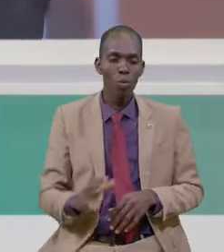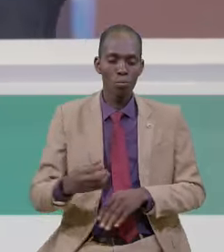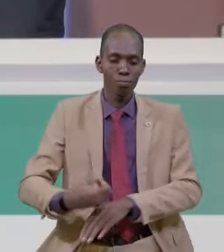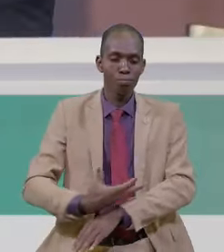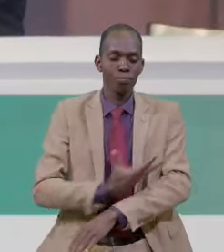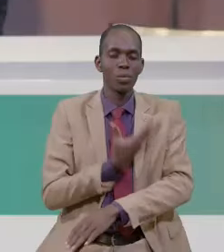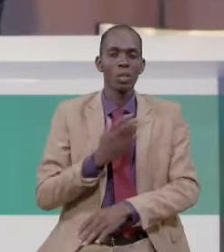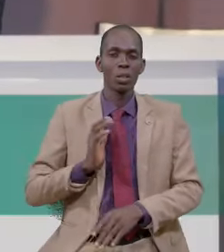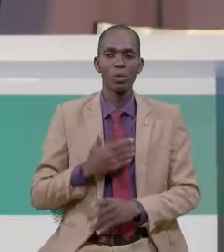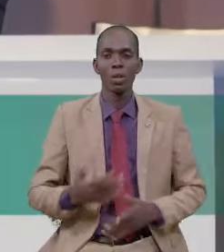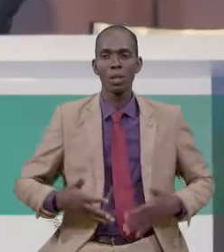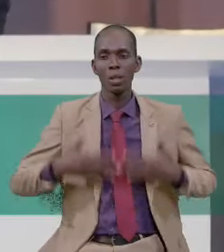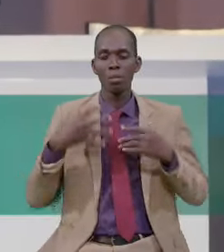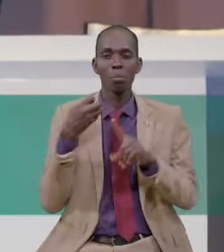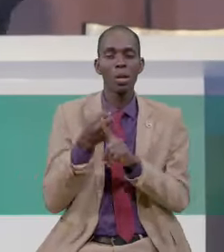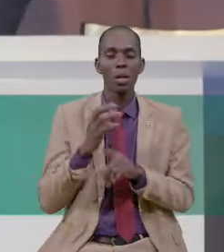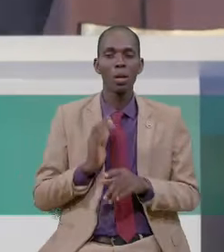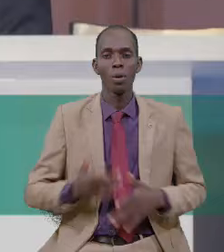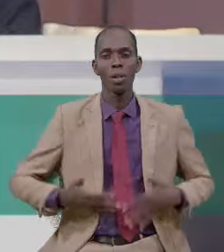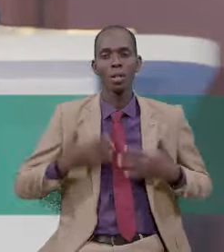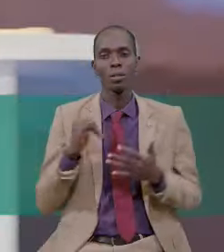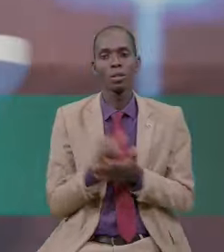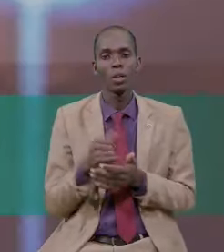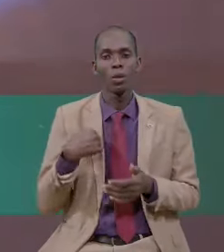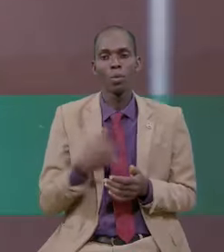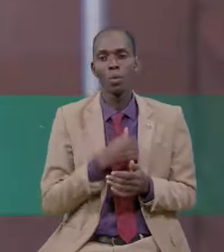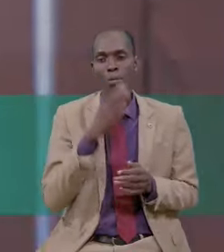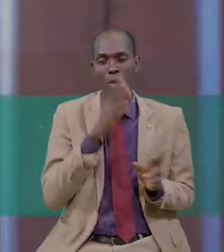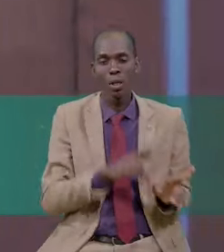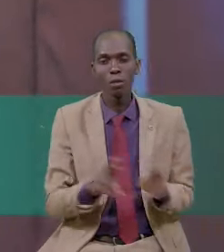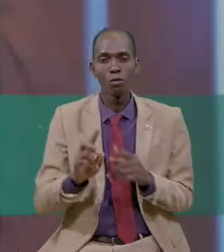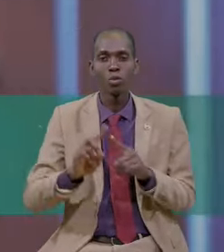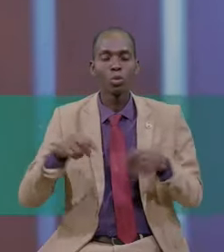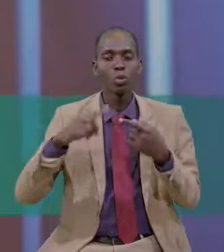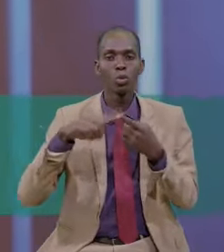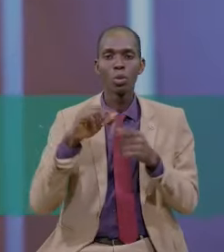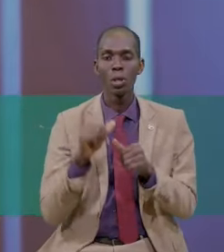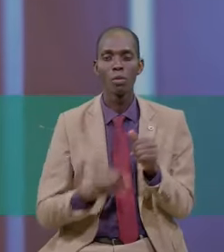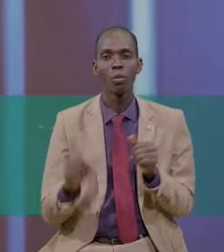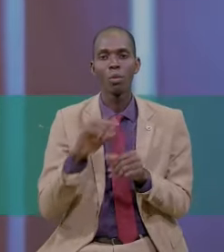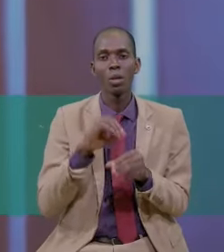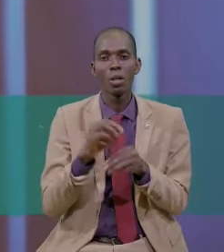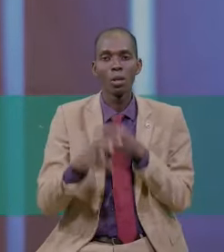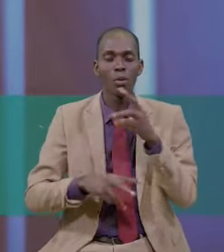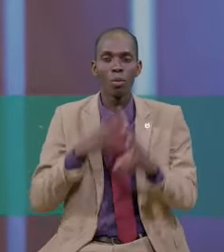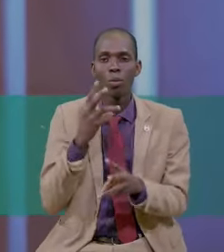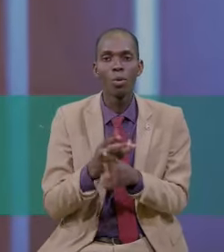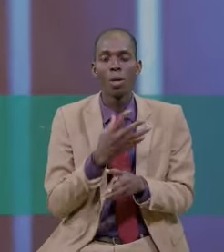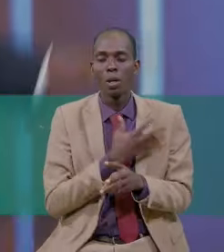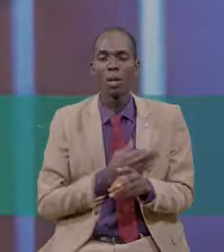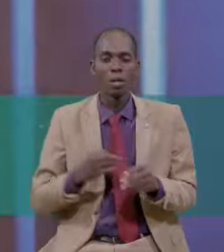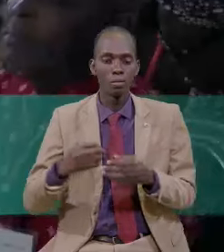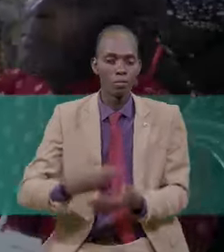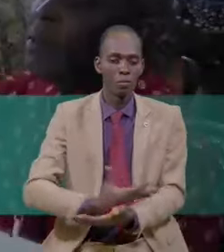ready that we go to every part of the world and we impact the world in Jesus'